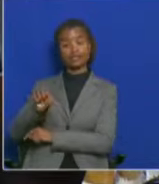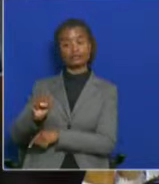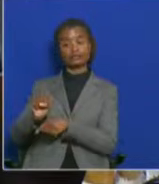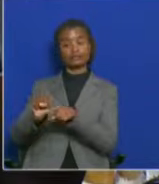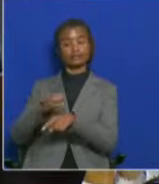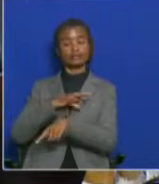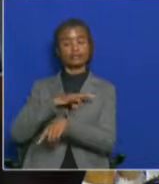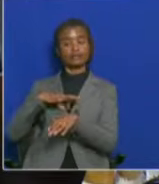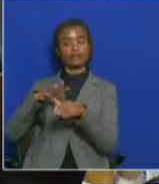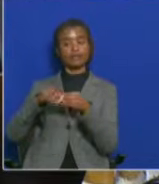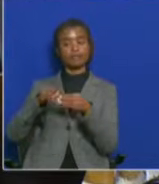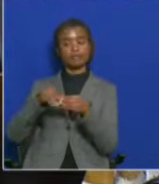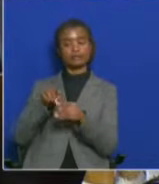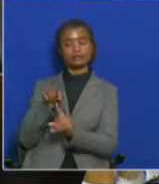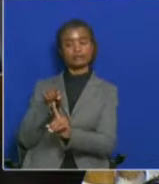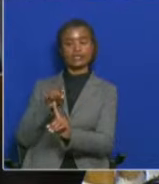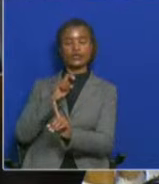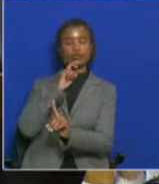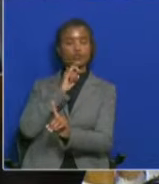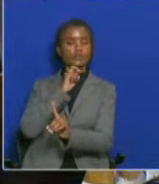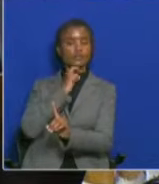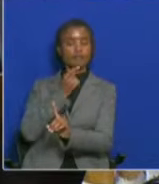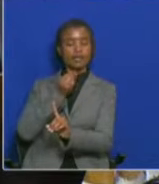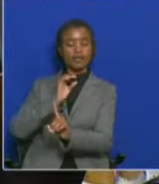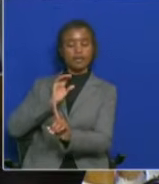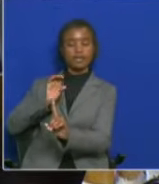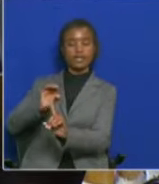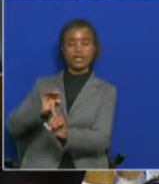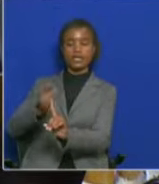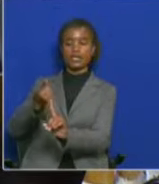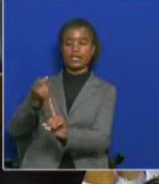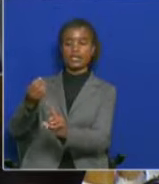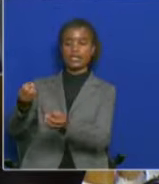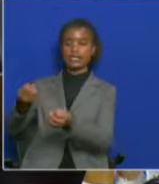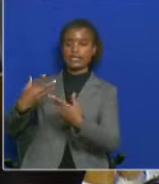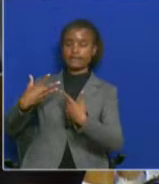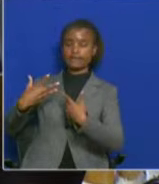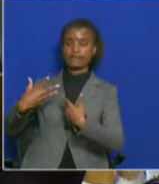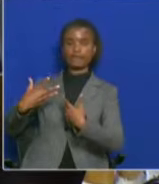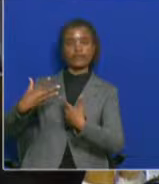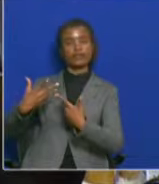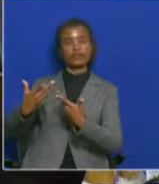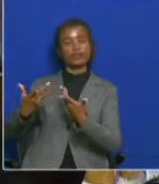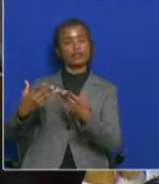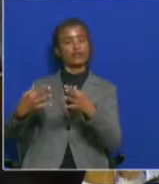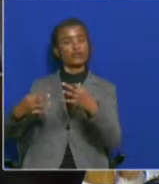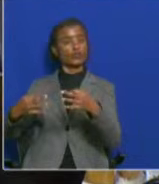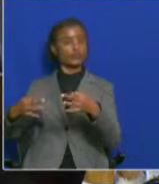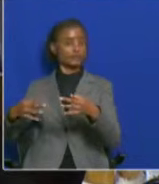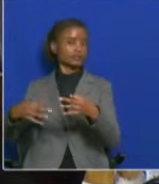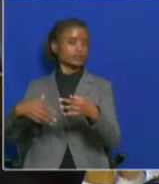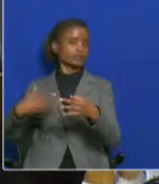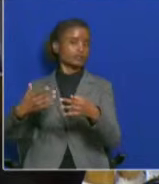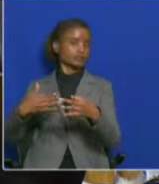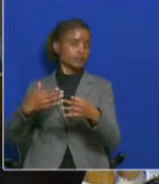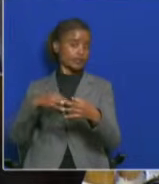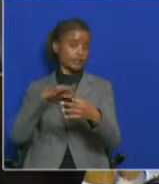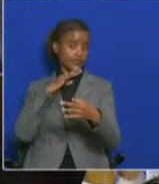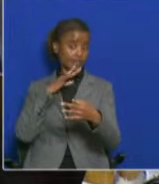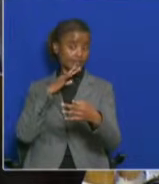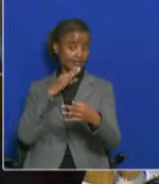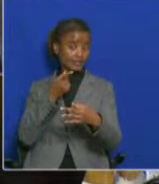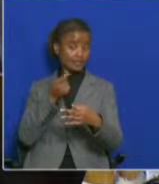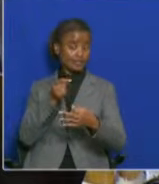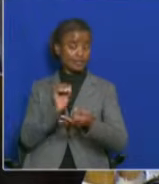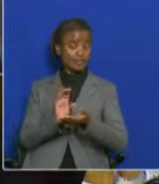and that by making these cash payments to these